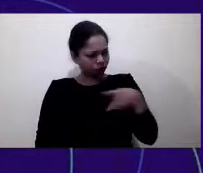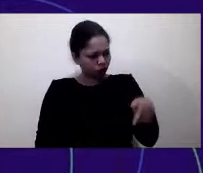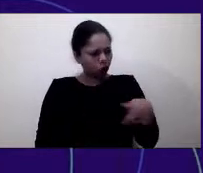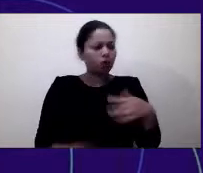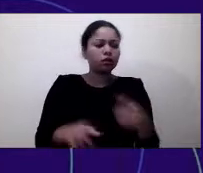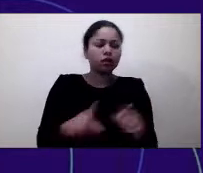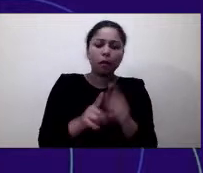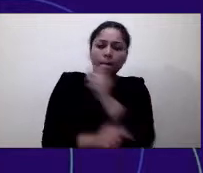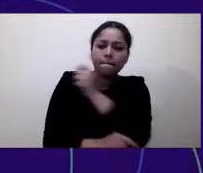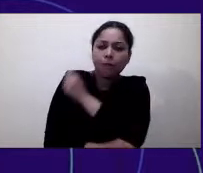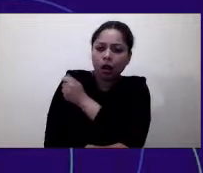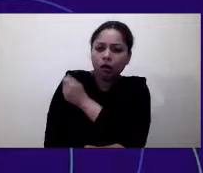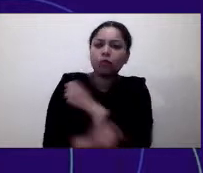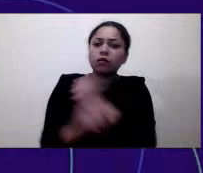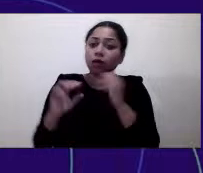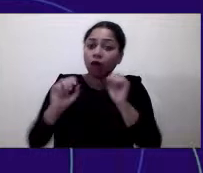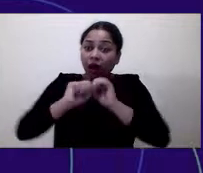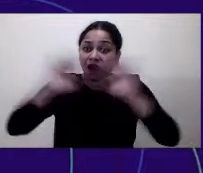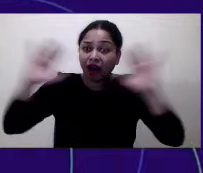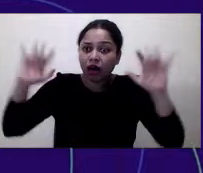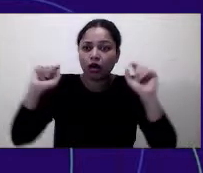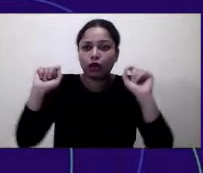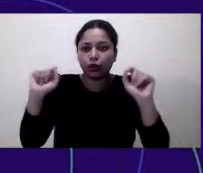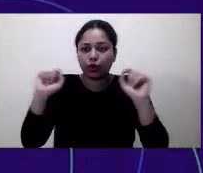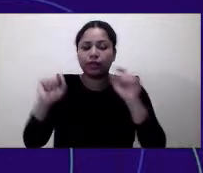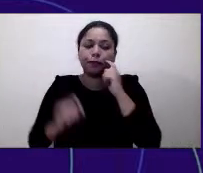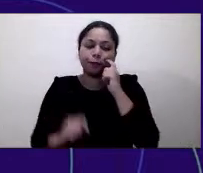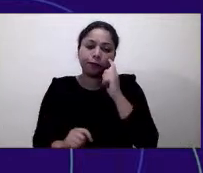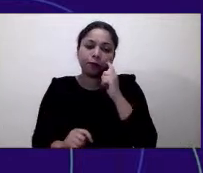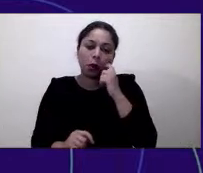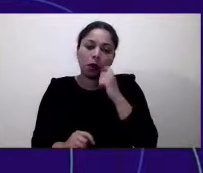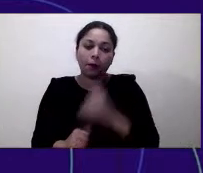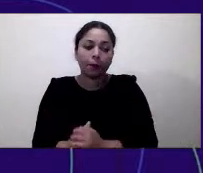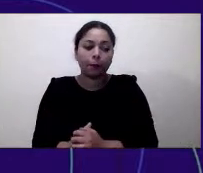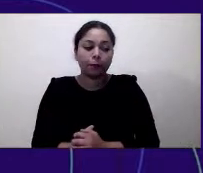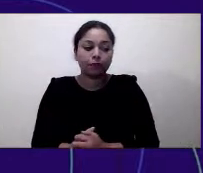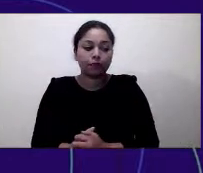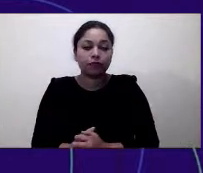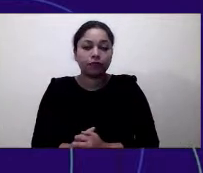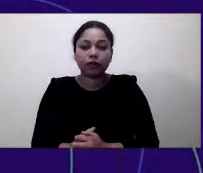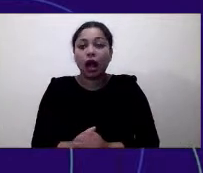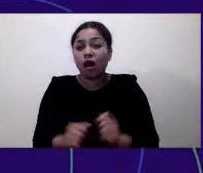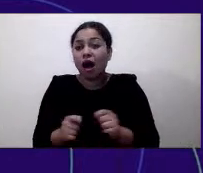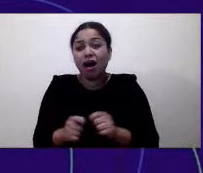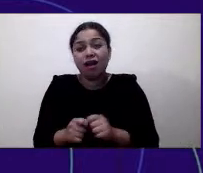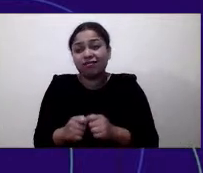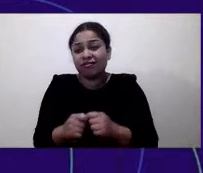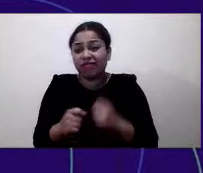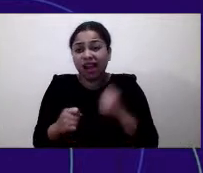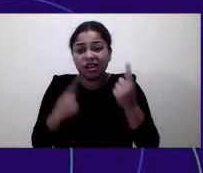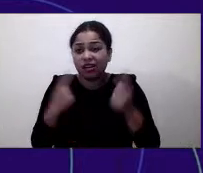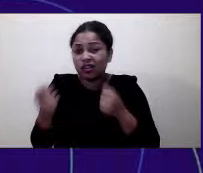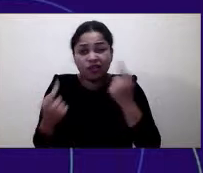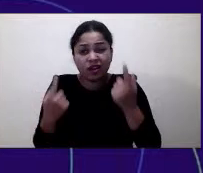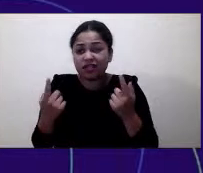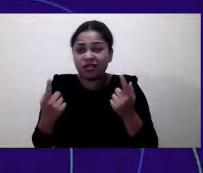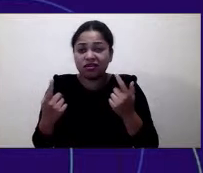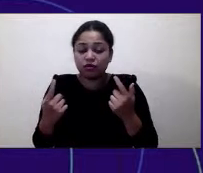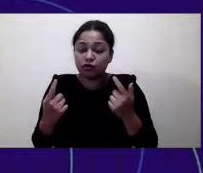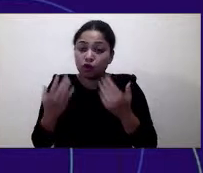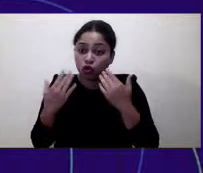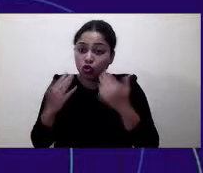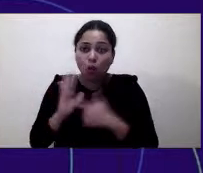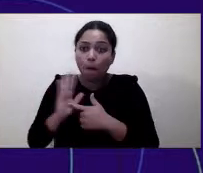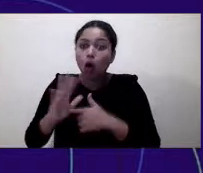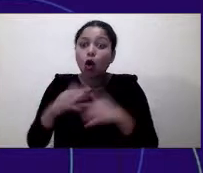assessment most times are not taken care as a priority. And sometimes students don't really know what to expect